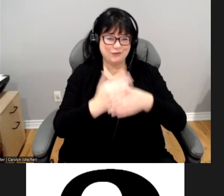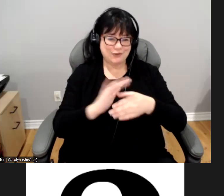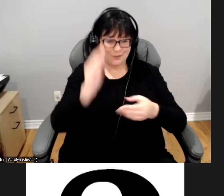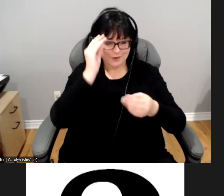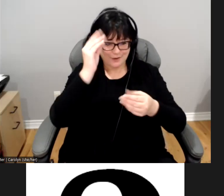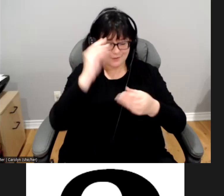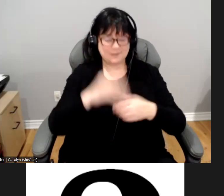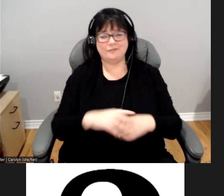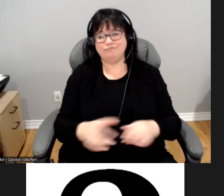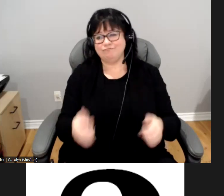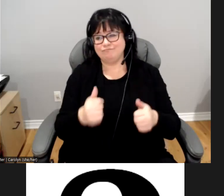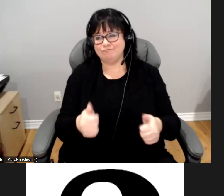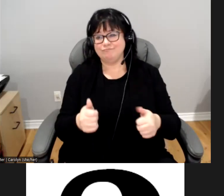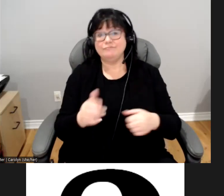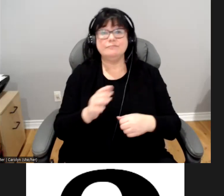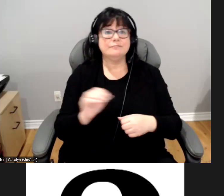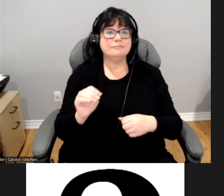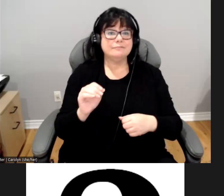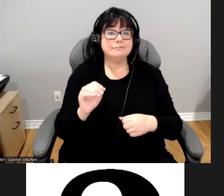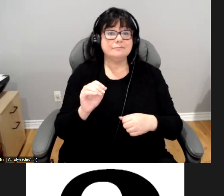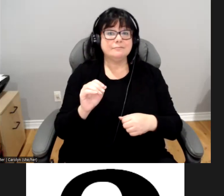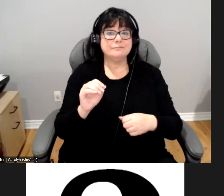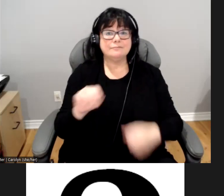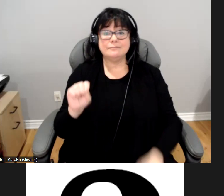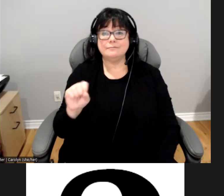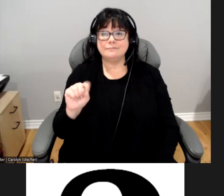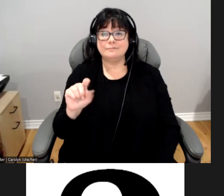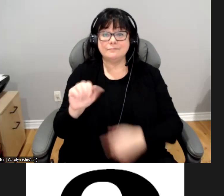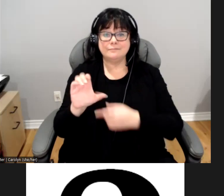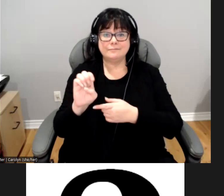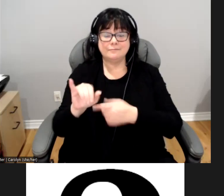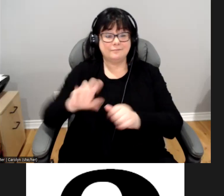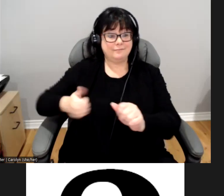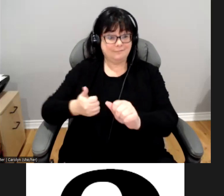was great. And thank you, Stacy,